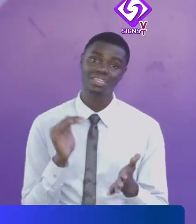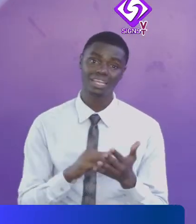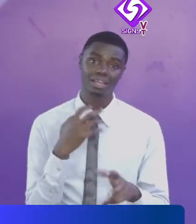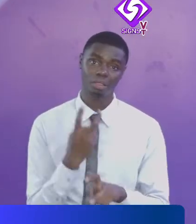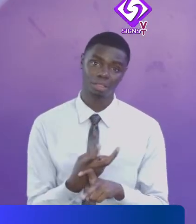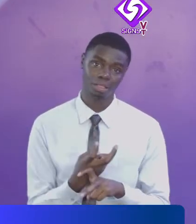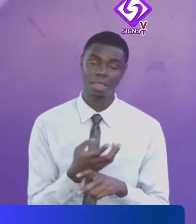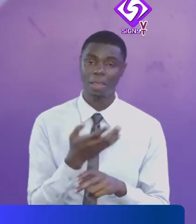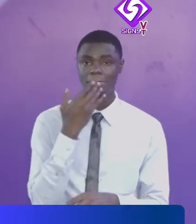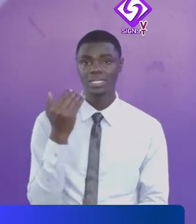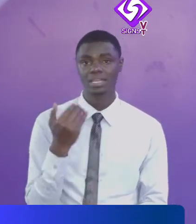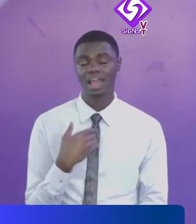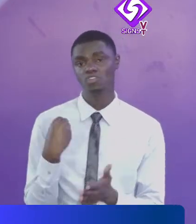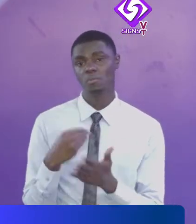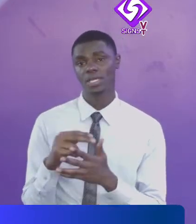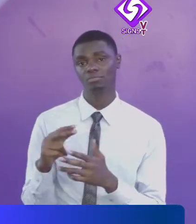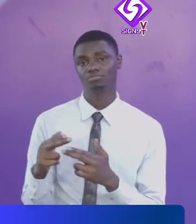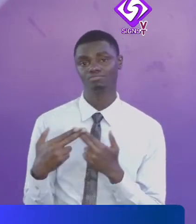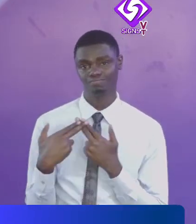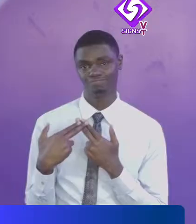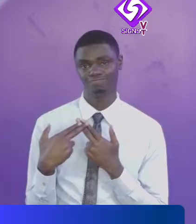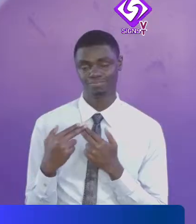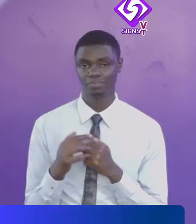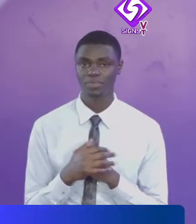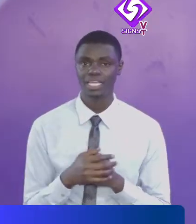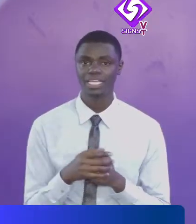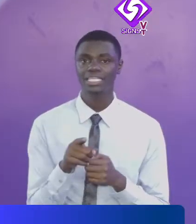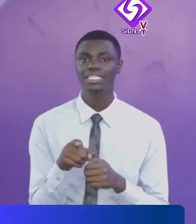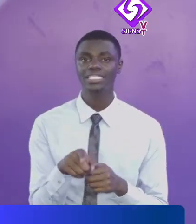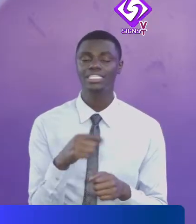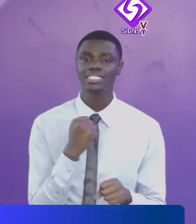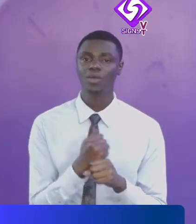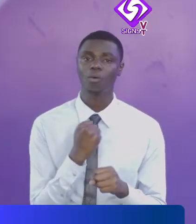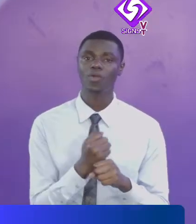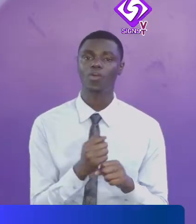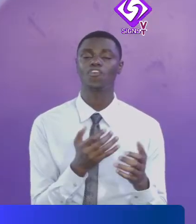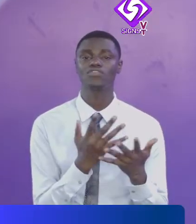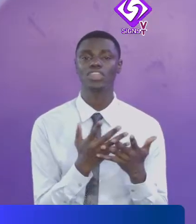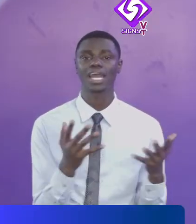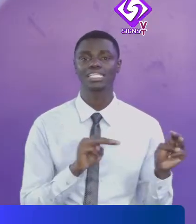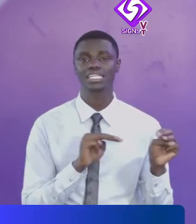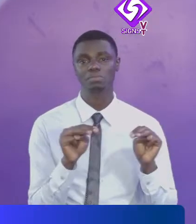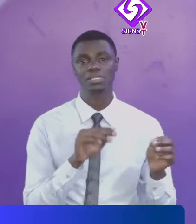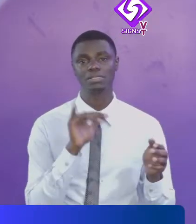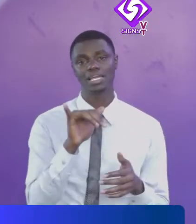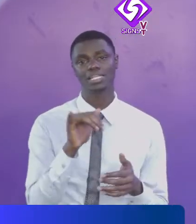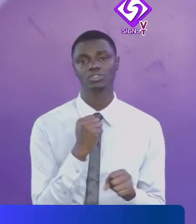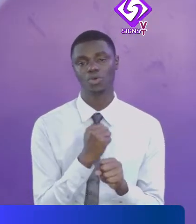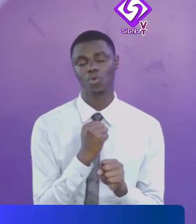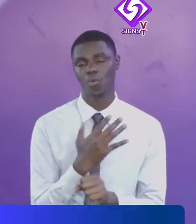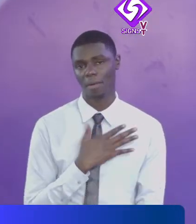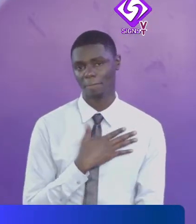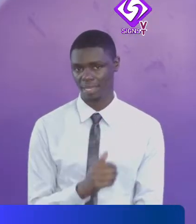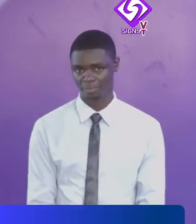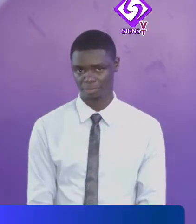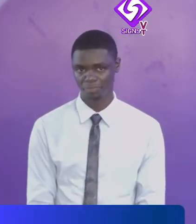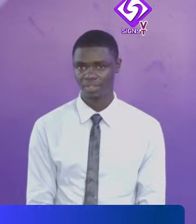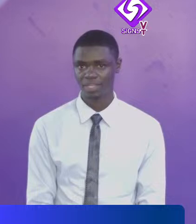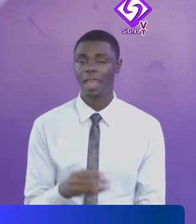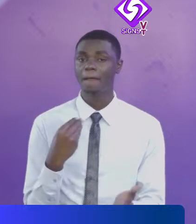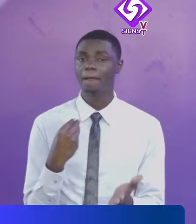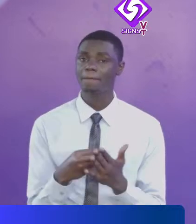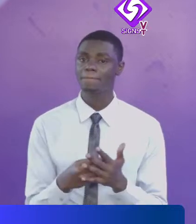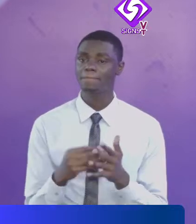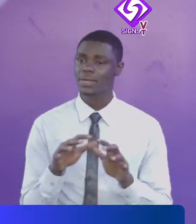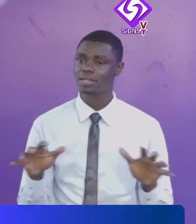have your money safe even as you chase the return, which is the work of an asset manager, which is what we do. So you have money market funds both